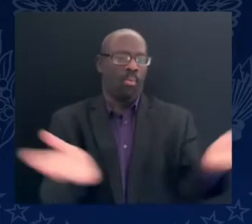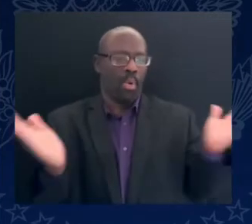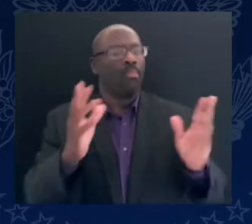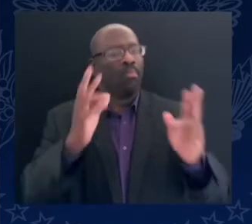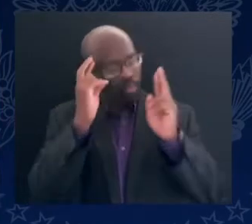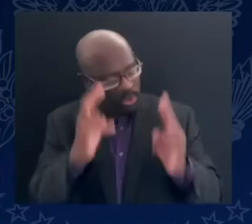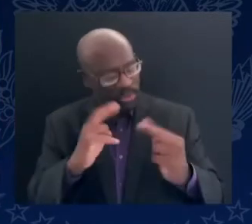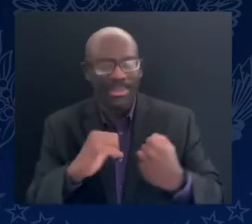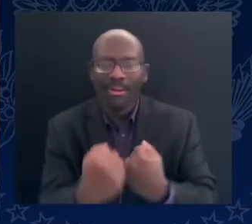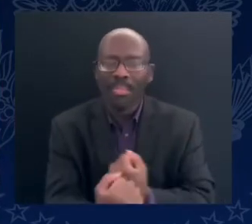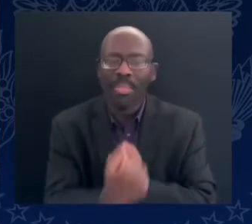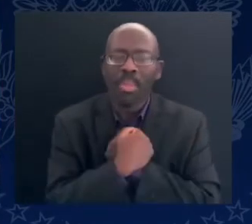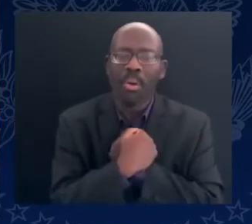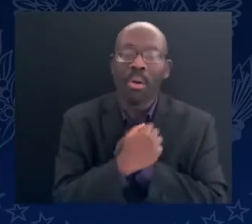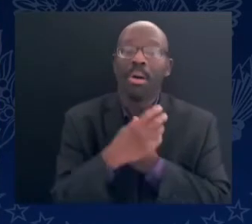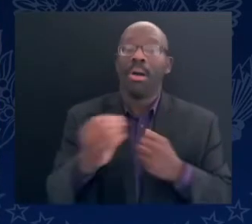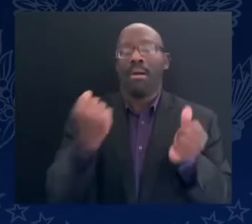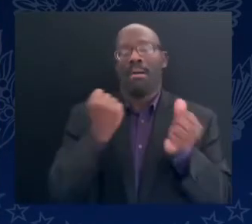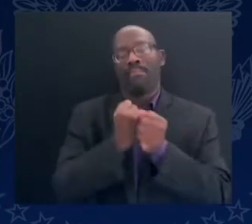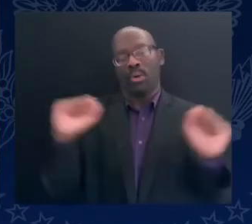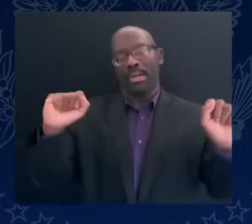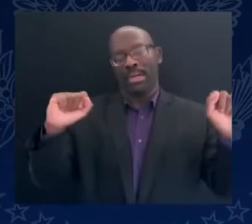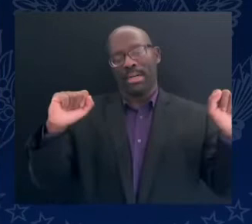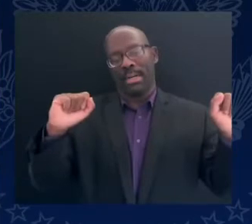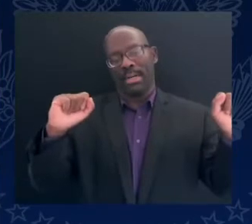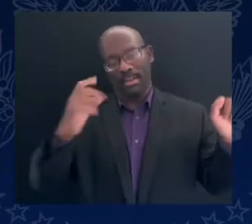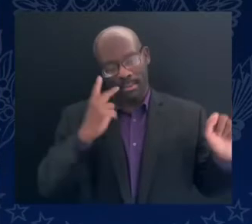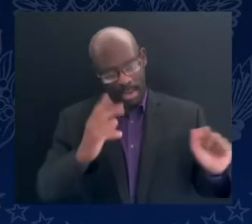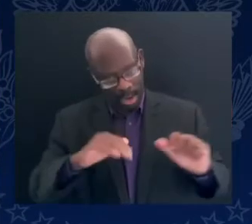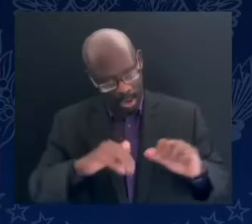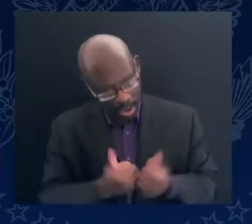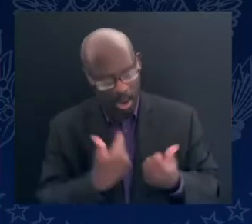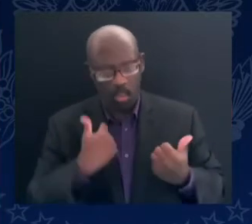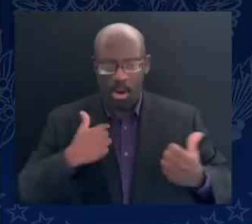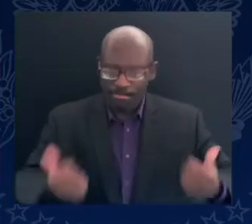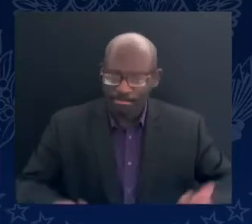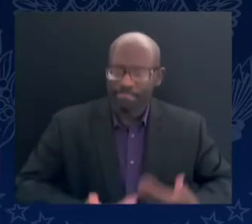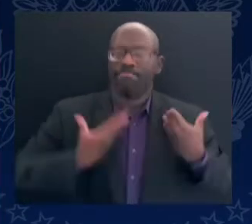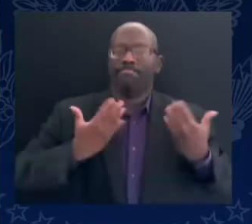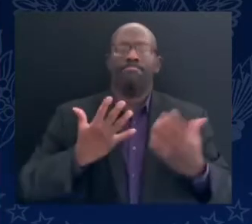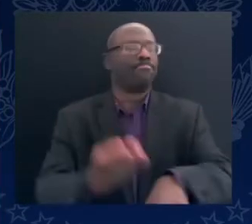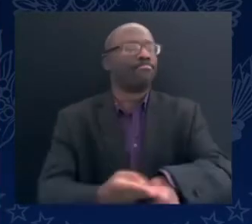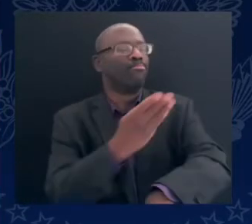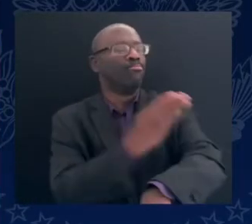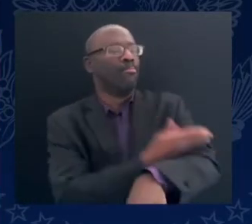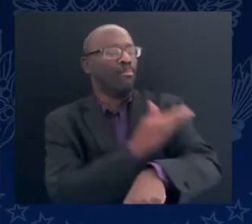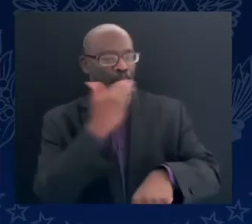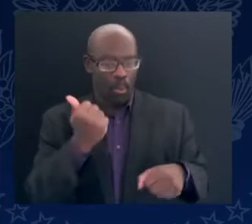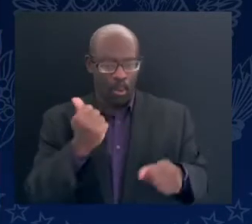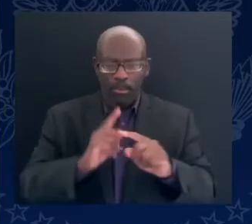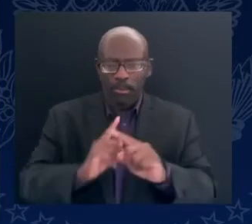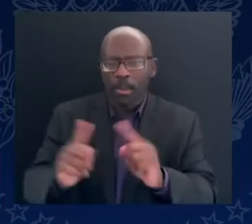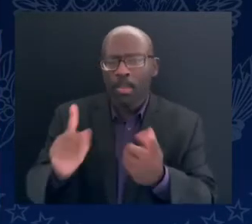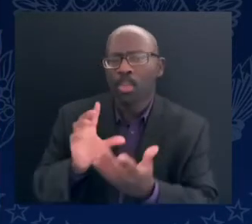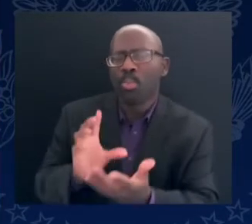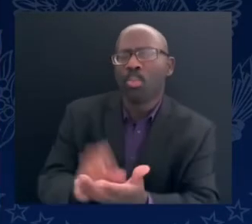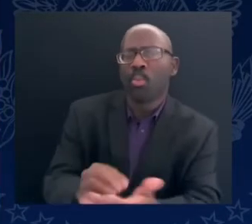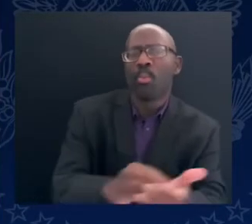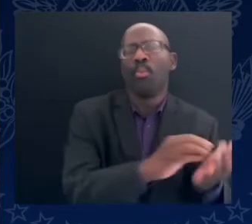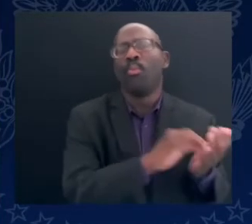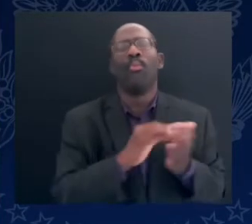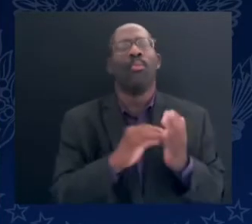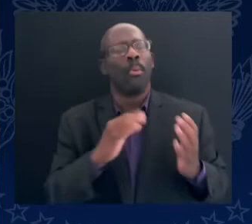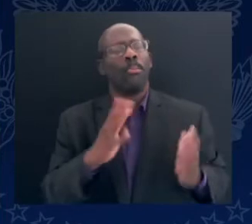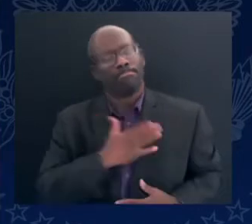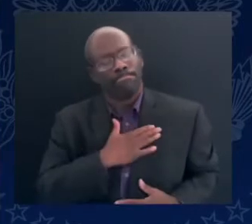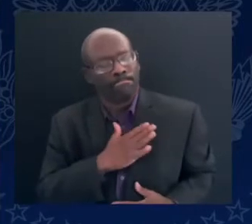and free. I've seen how we can make progress by acknowledging our differences and learning how to have compassion and empathy for each other.